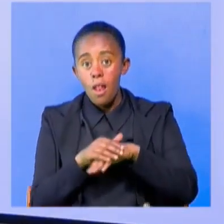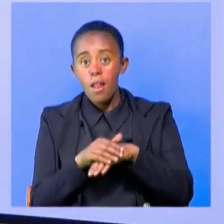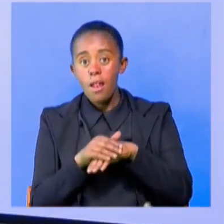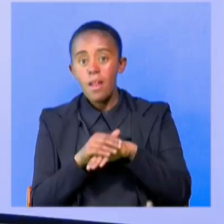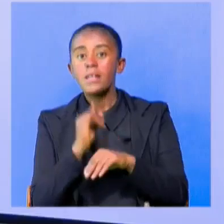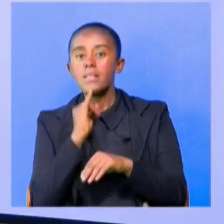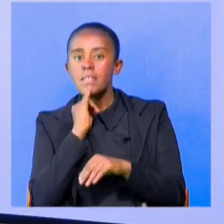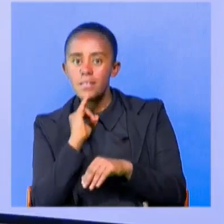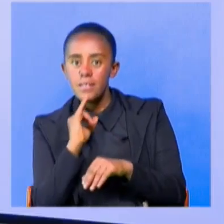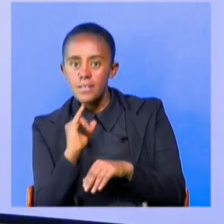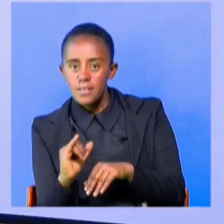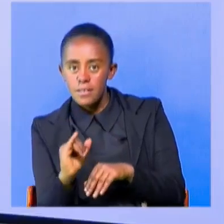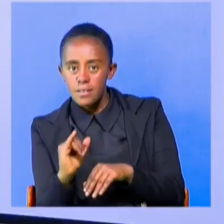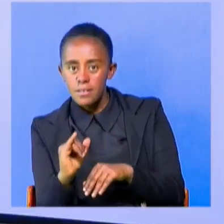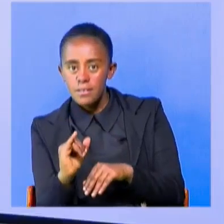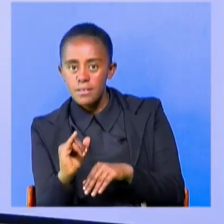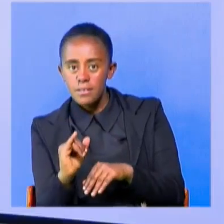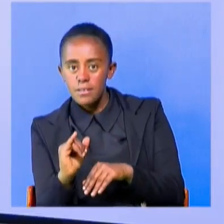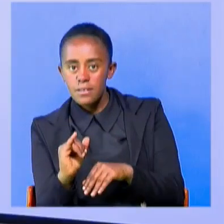is